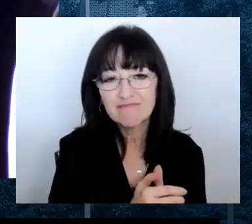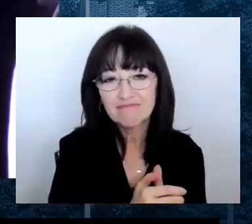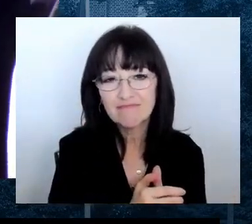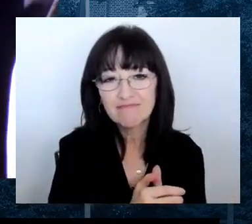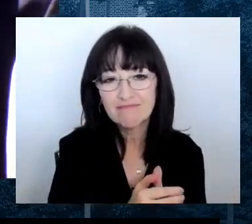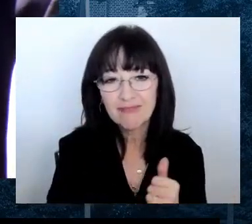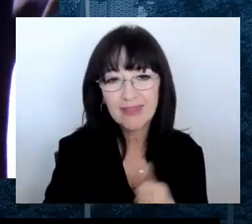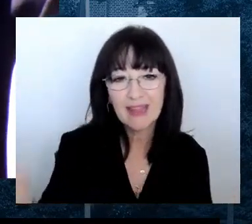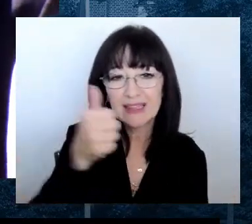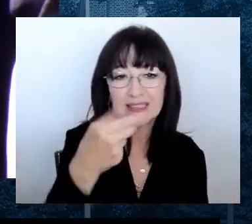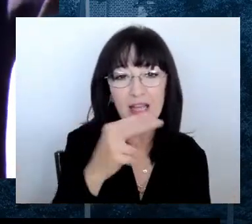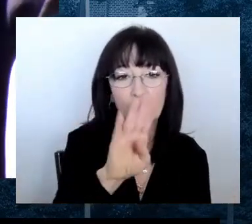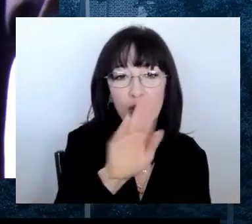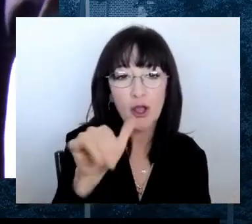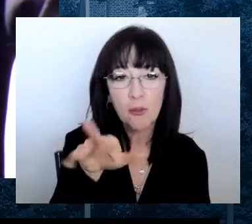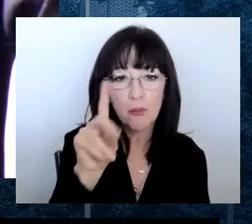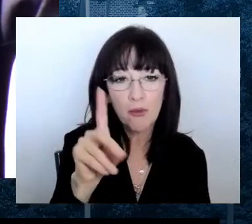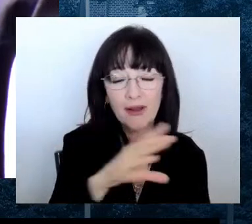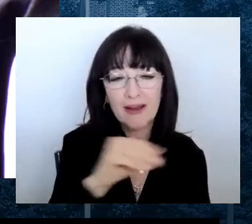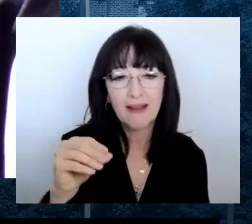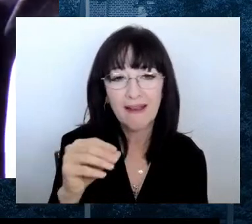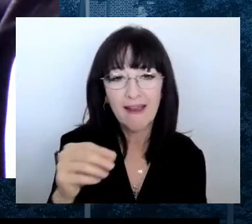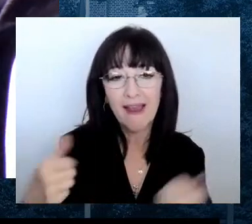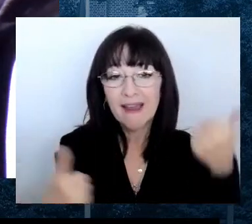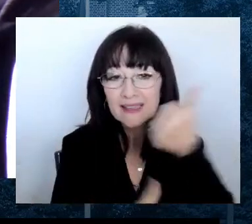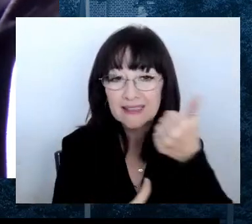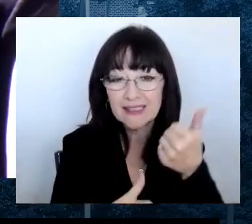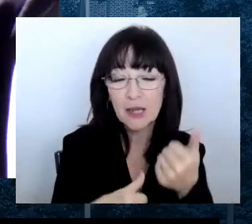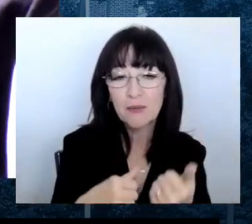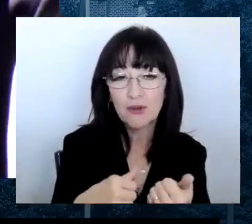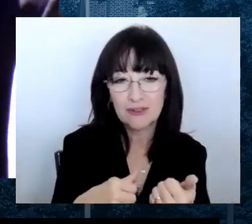Secretary Hubbard and Deputy Secretary Turney in the Department of Labor,